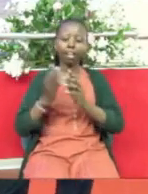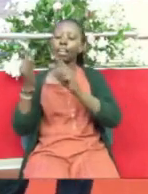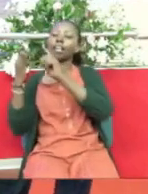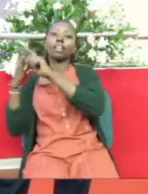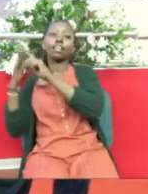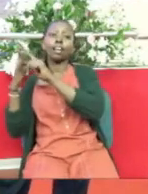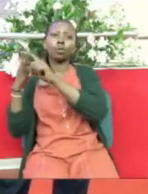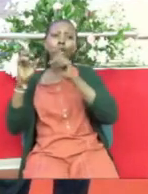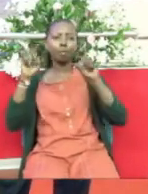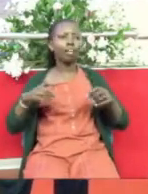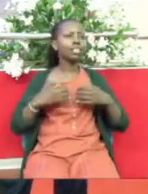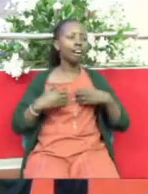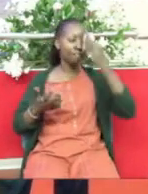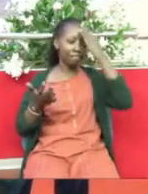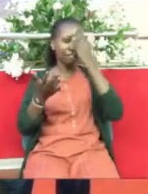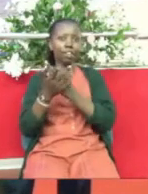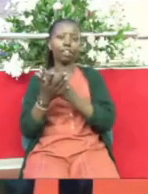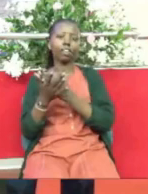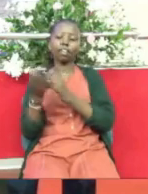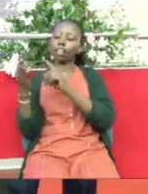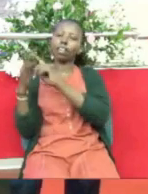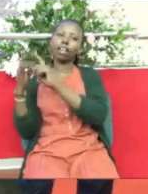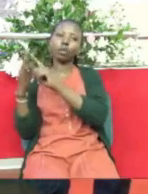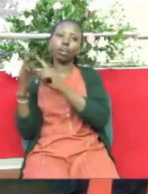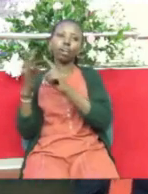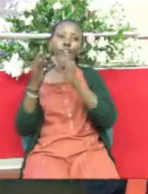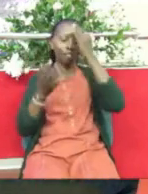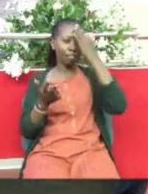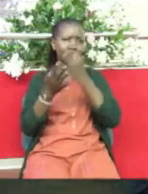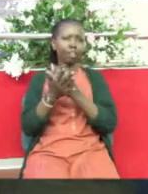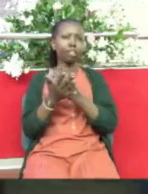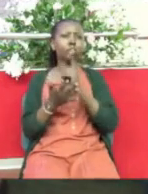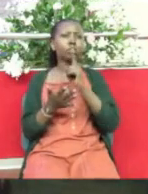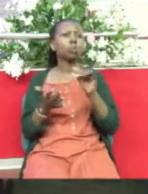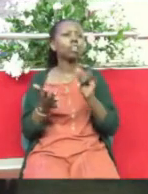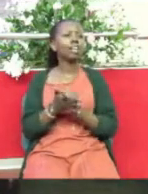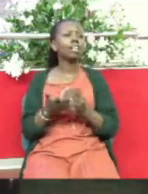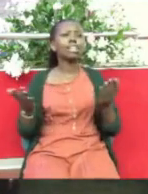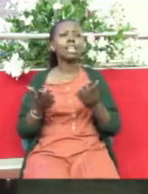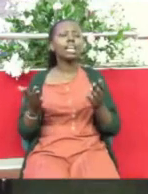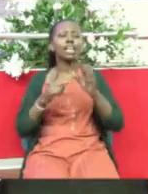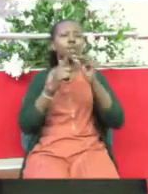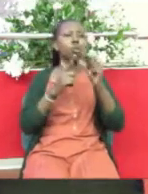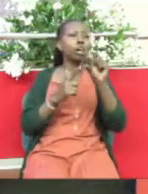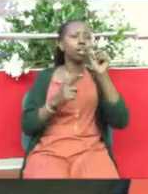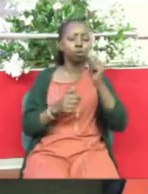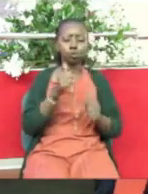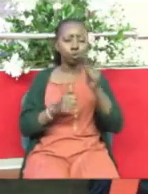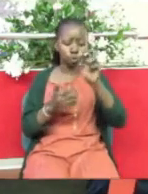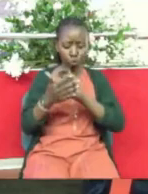need faith. Na unahitaji imani. You need faith. Unahitaji imani. So that whatever word that you will read, ili kila neno